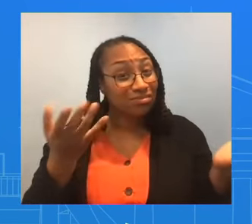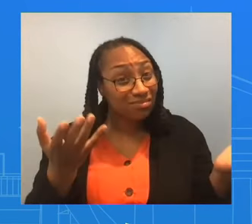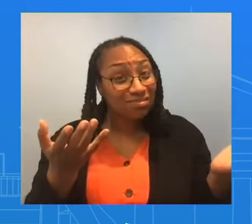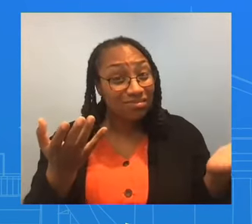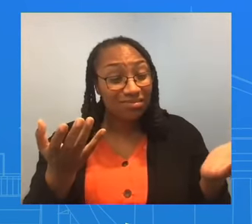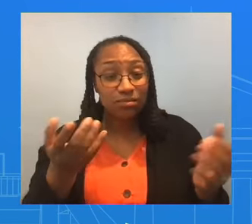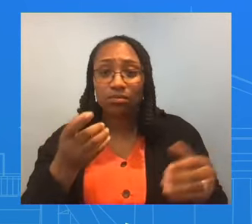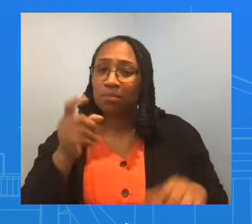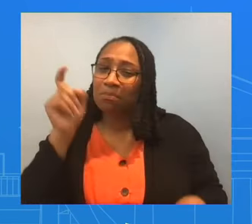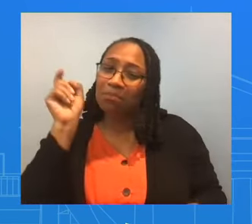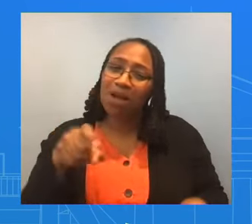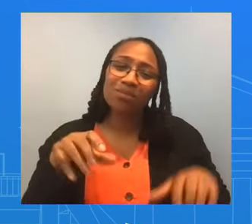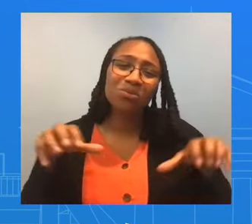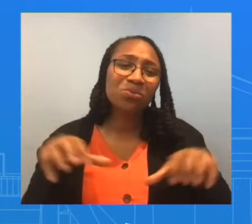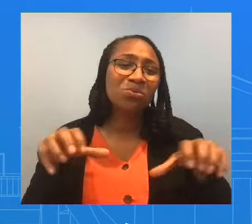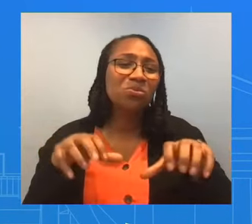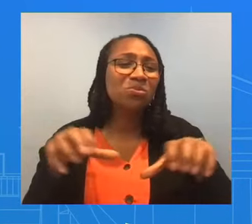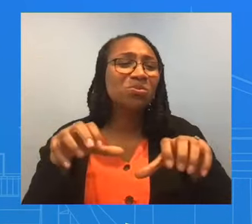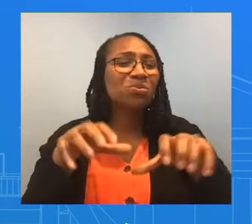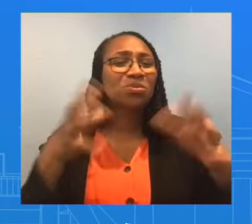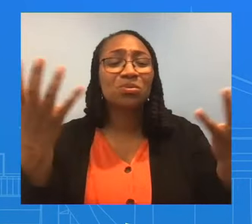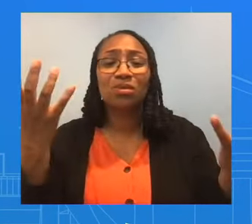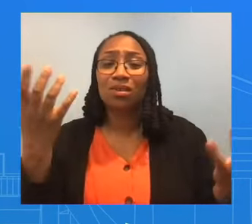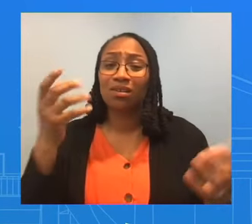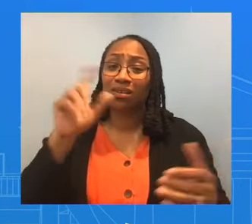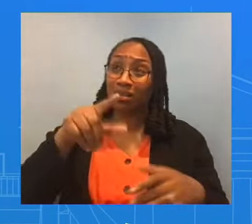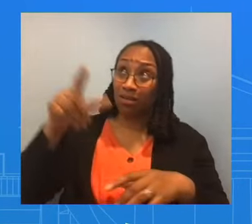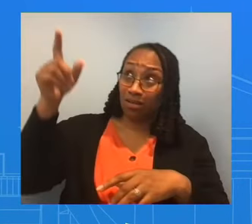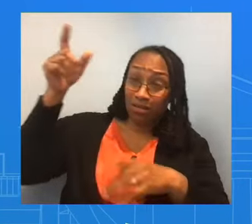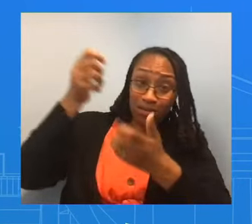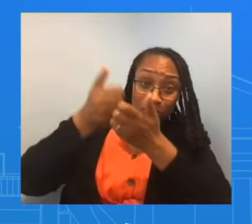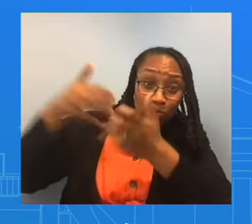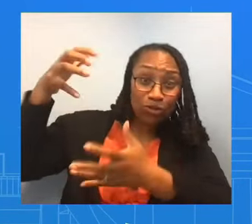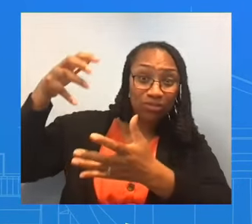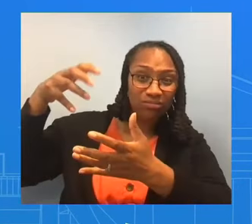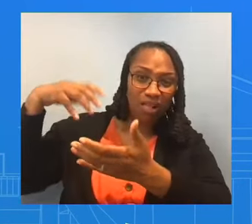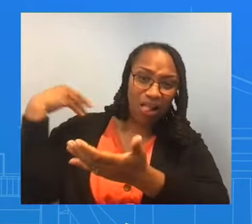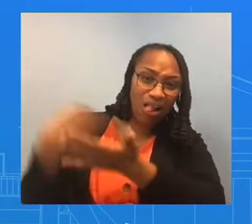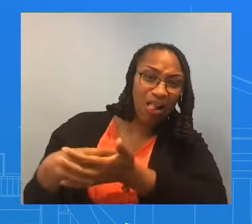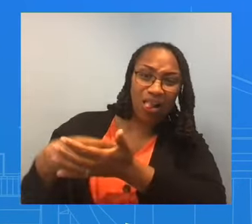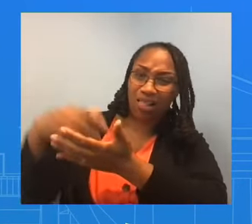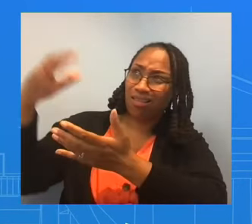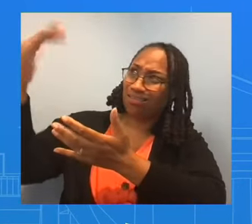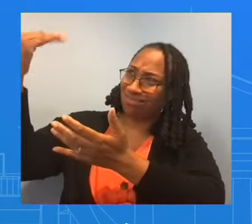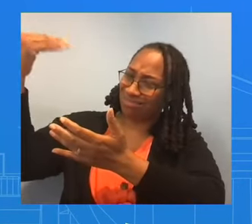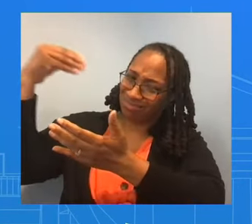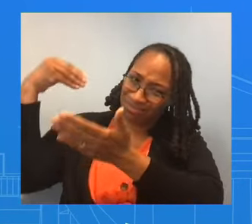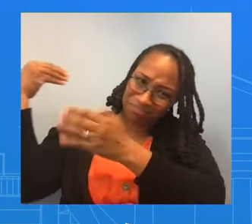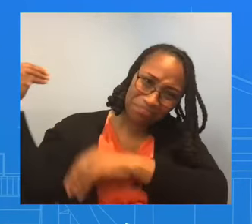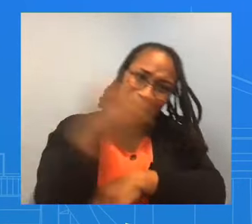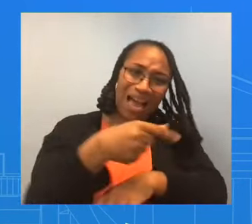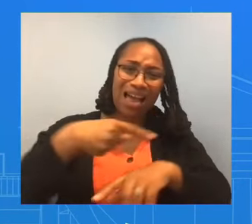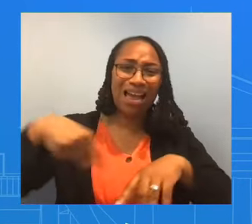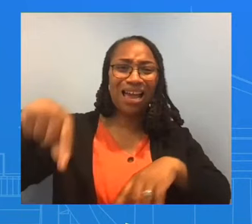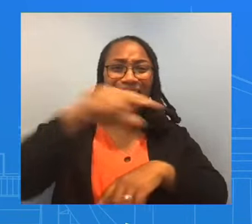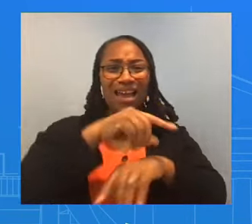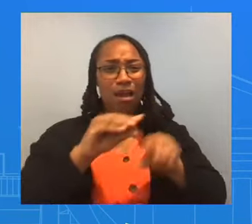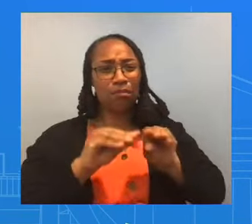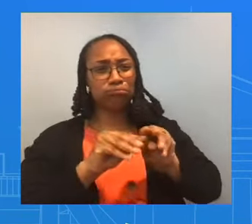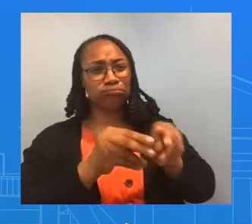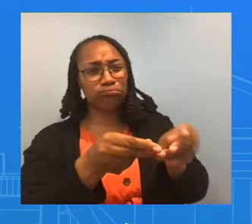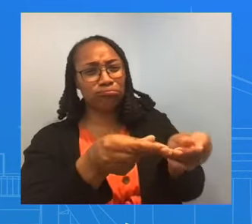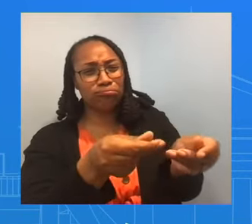We cannot just put this on everyday Americans, working families, and we have to make sure that we continue to lower costs as it relates